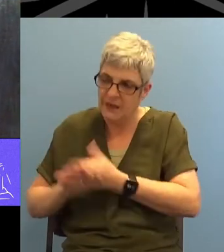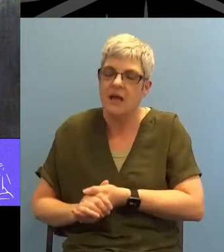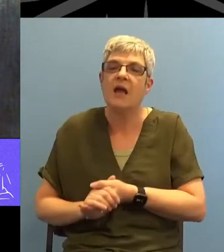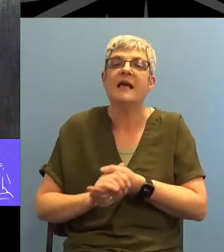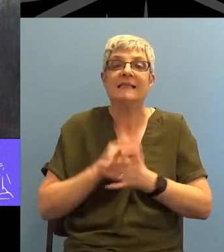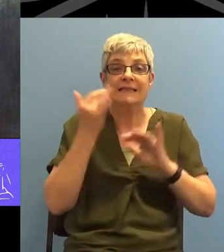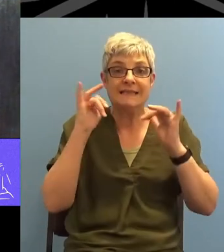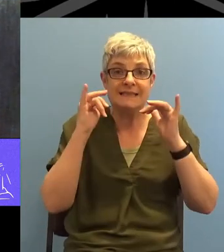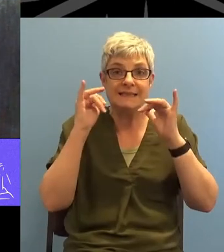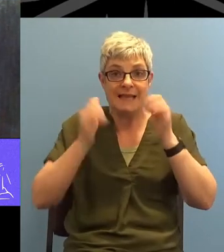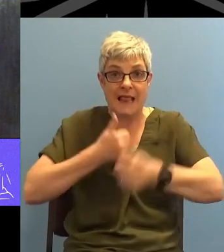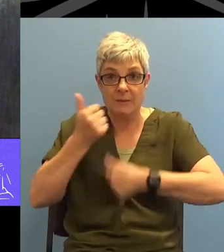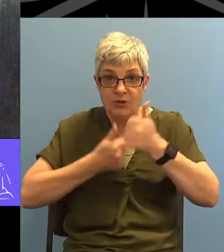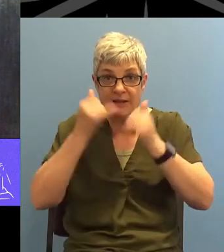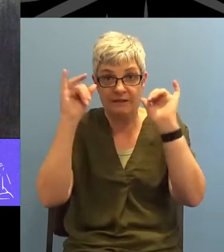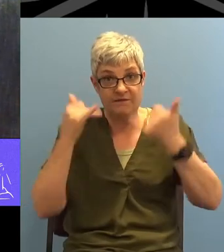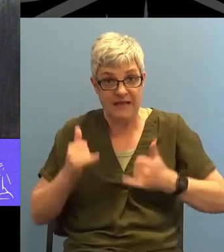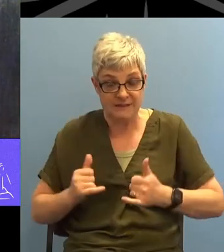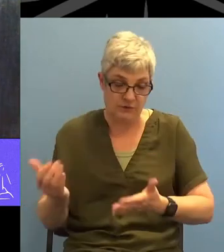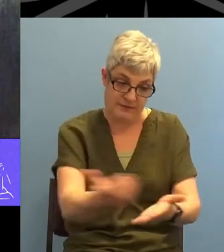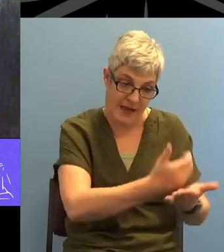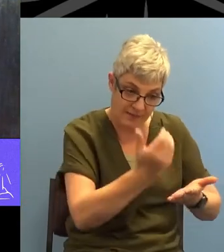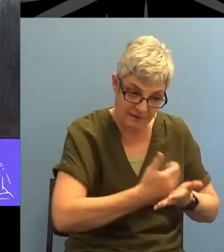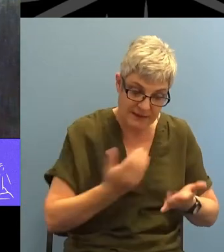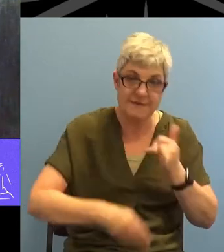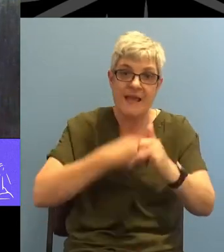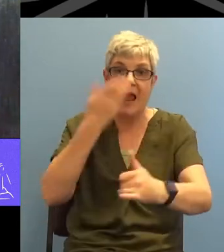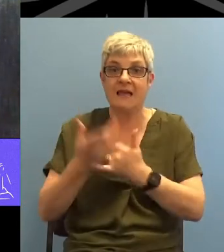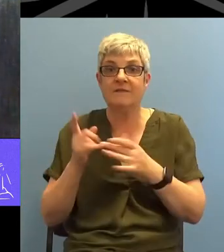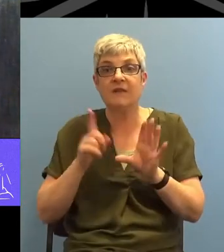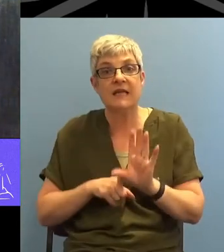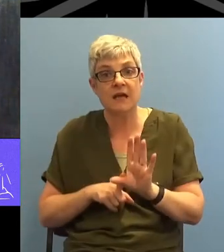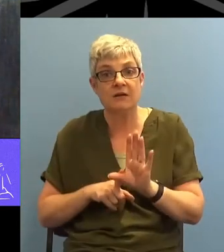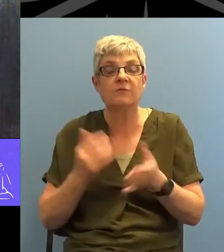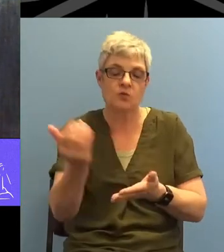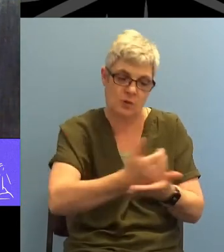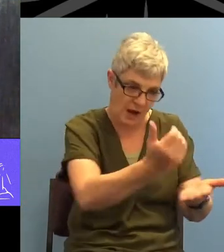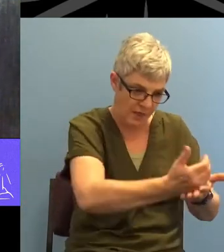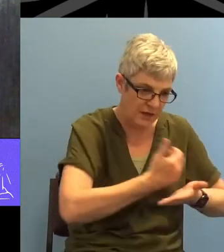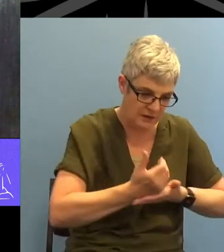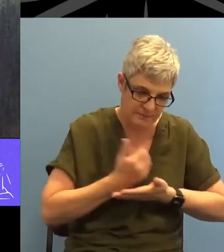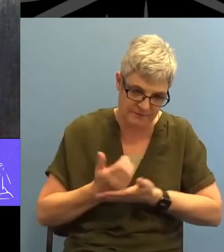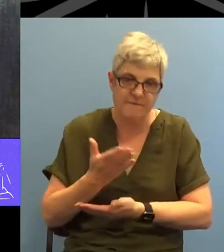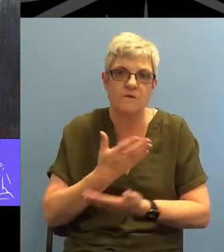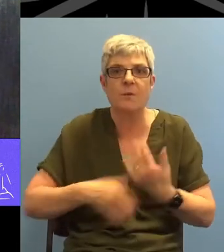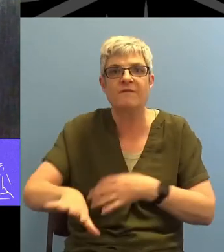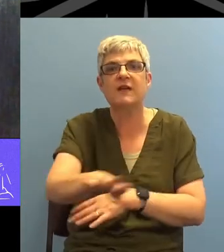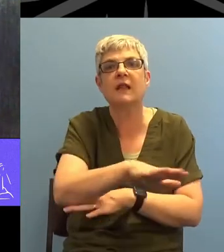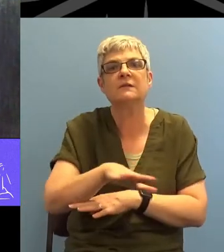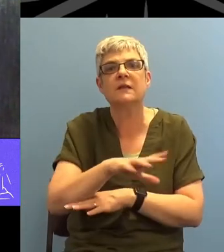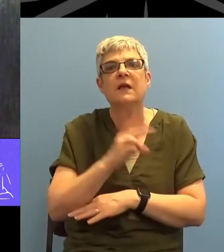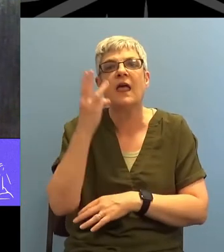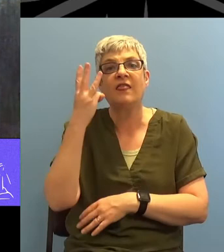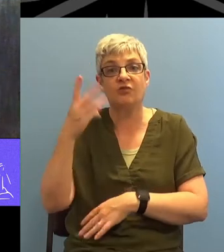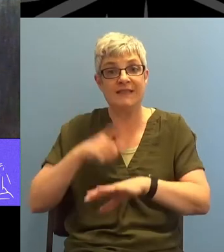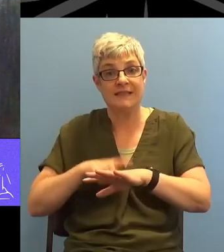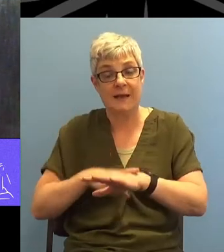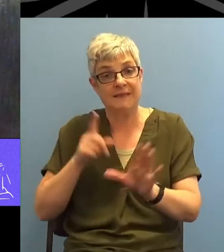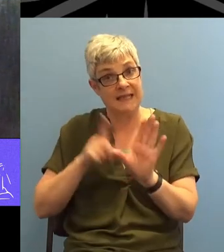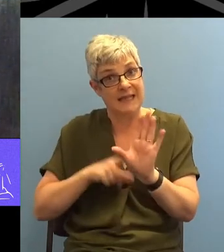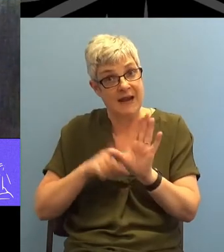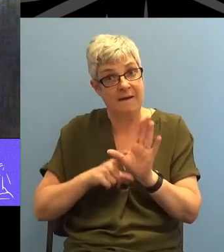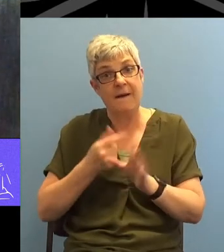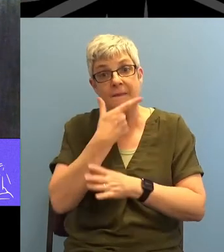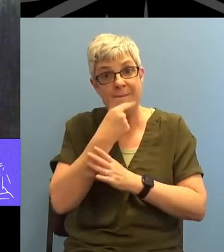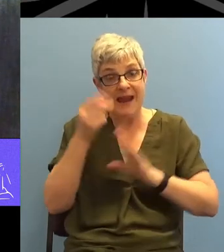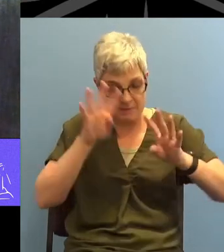ingathering at the end of the year, when you gather in your crops from the field. 3 times a year all the men are to